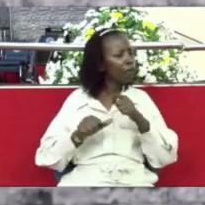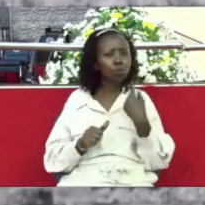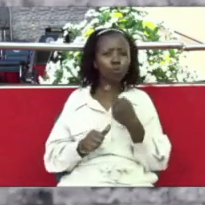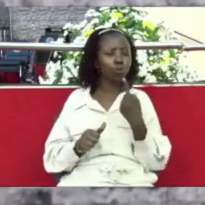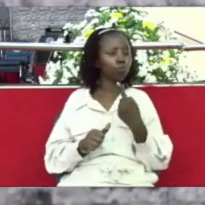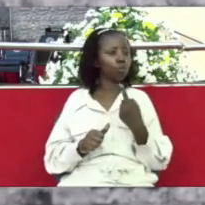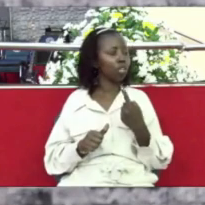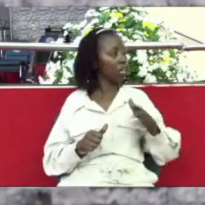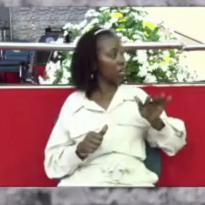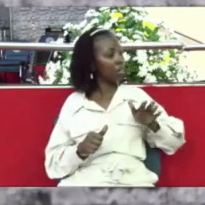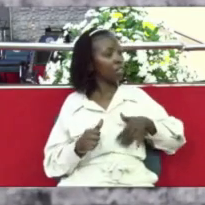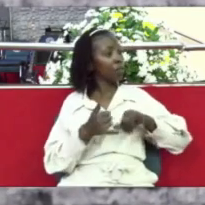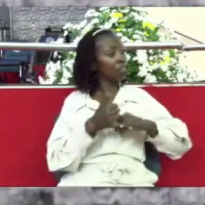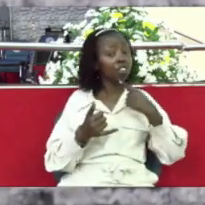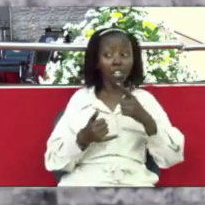And she'd say, you.